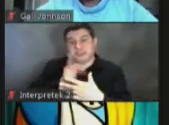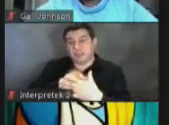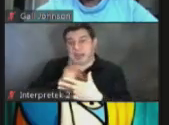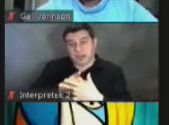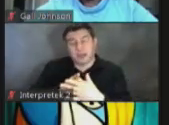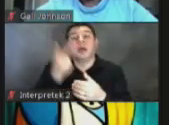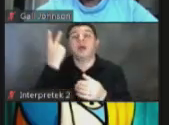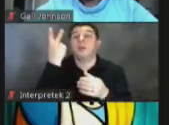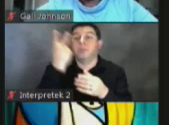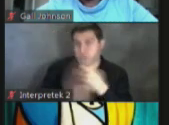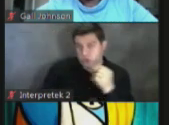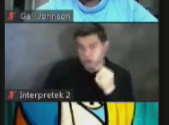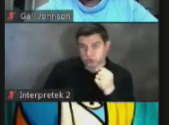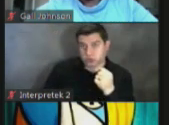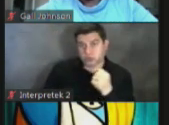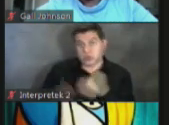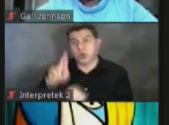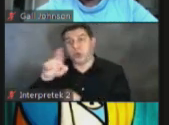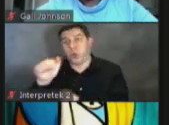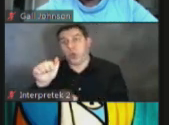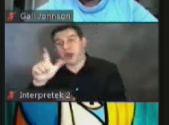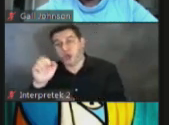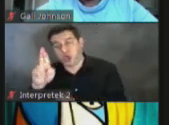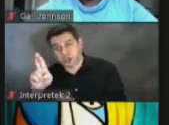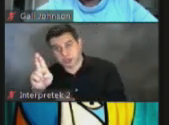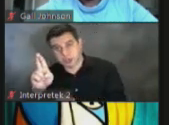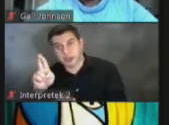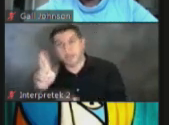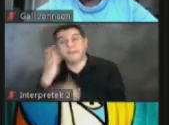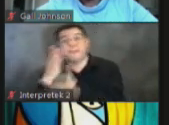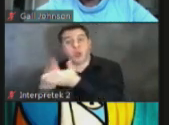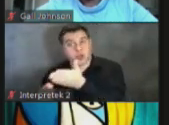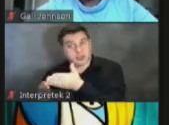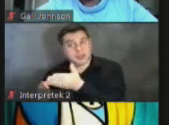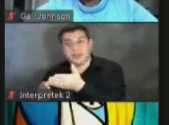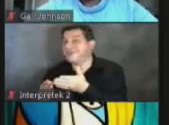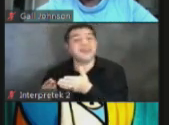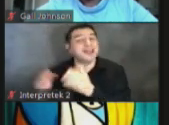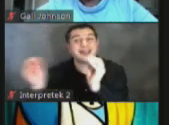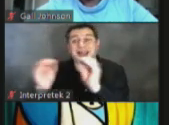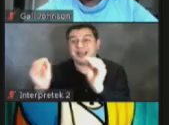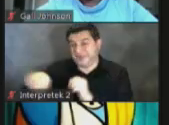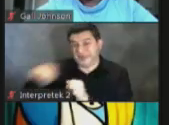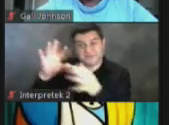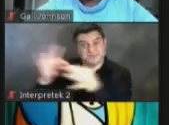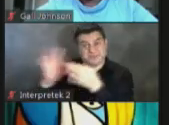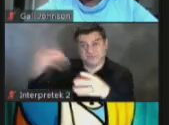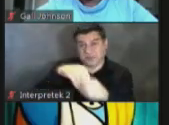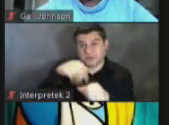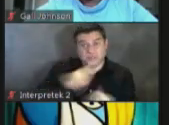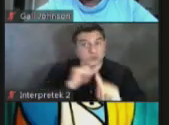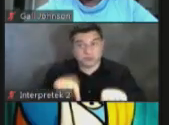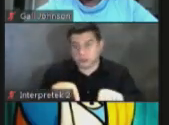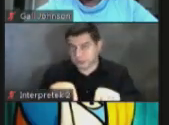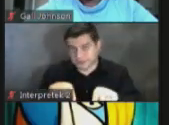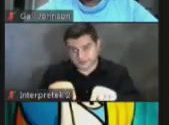realtor sections, and none of their comments have been incorporated into this report. They were very smart, most of them were.